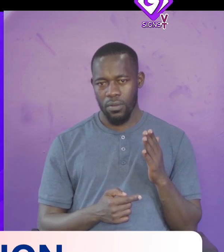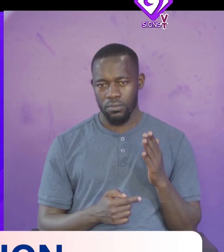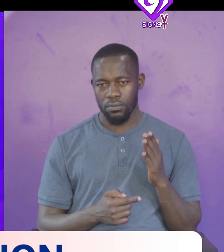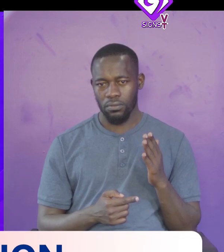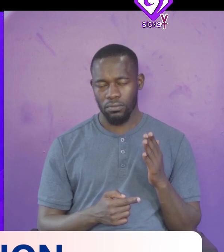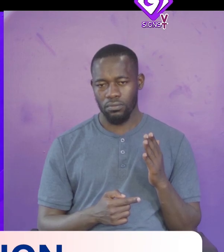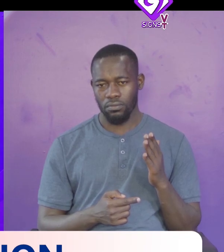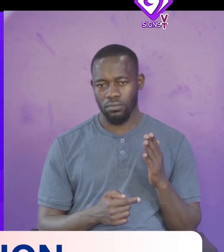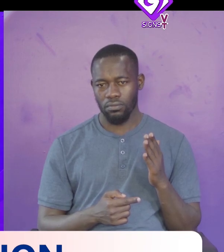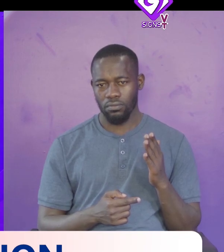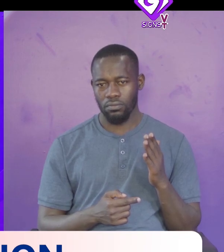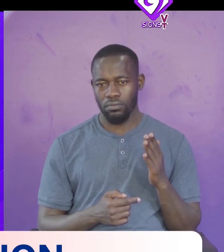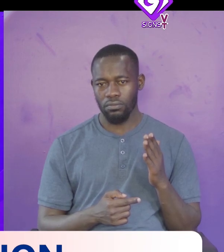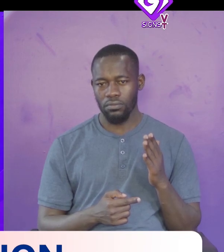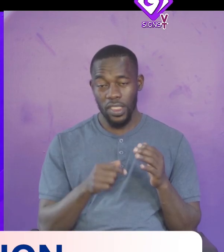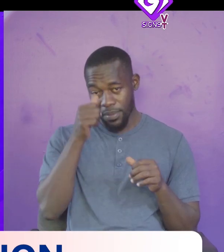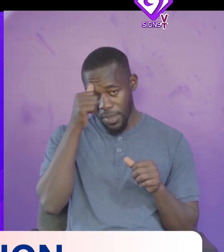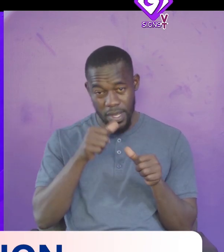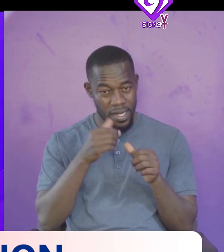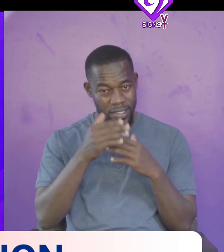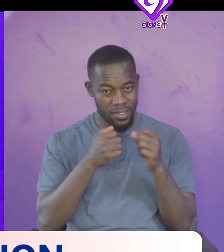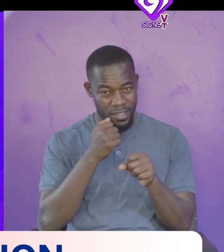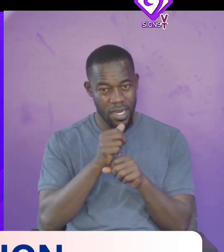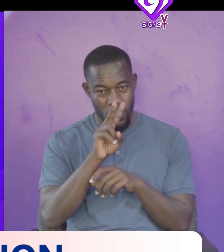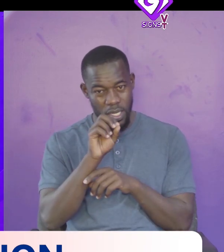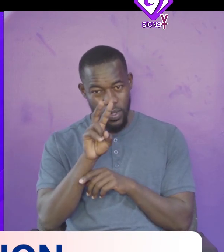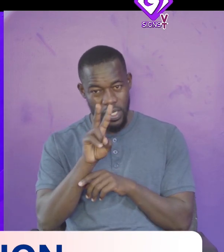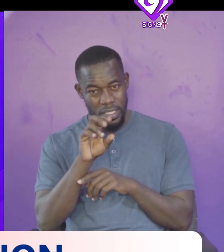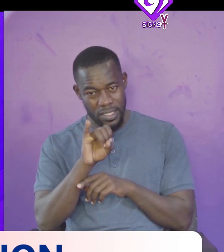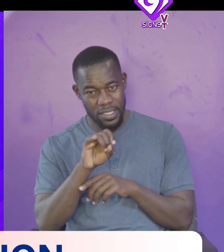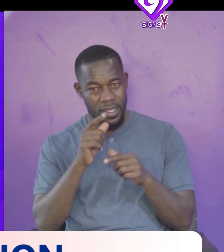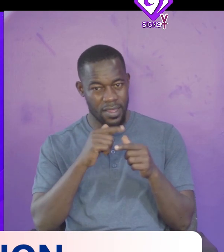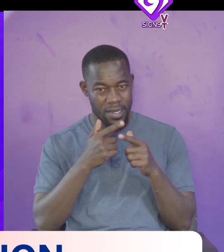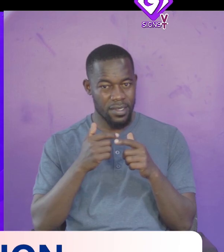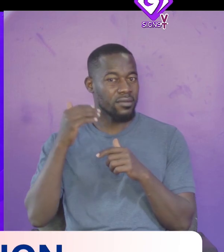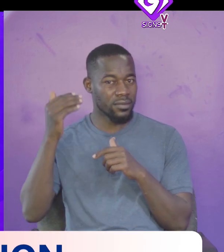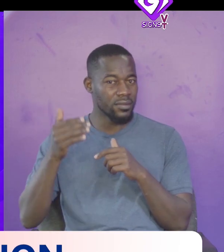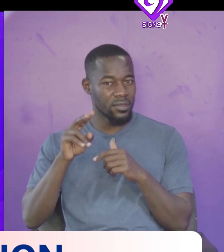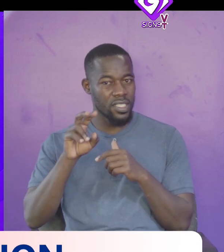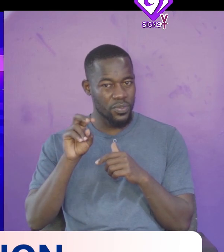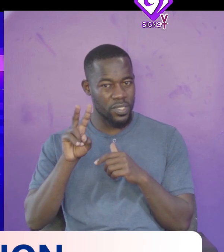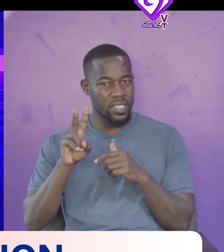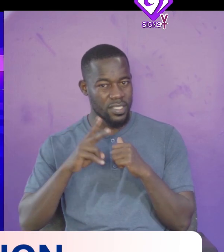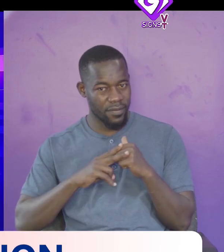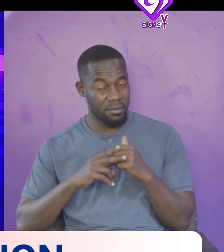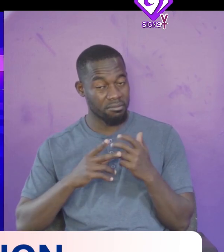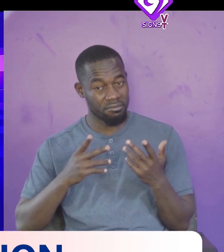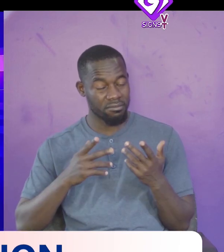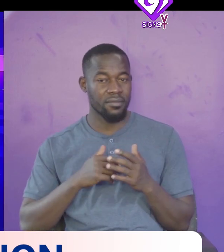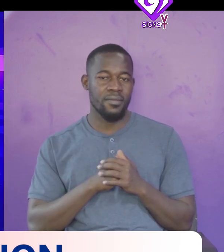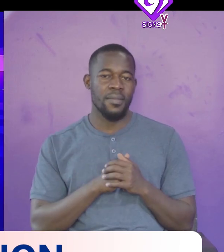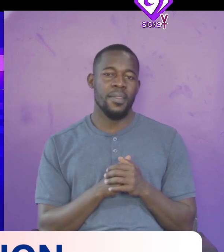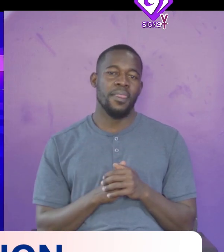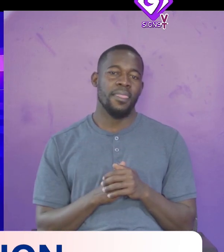we'll be electing is 2027. Yeah, I want to say clearly, Jonah, what... Coincidence? 27? No, maybe just a coincidence.